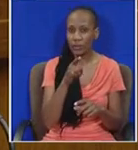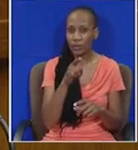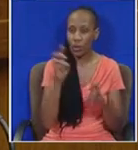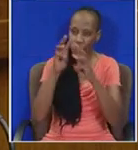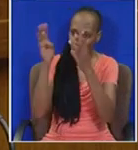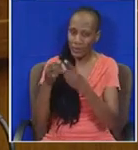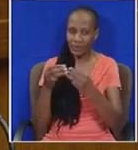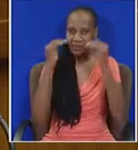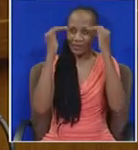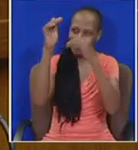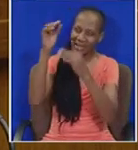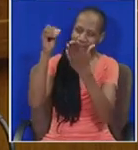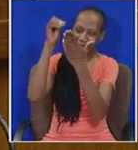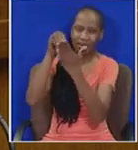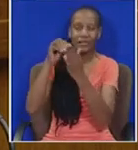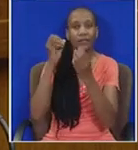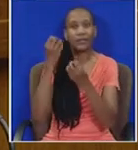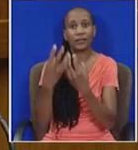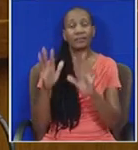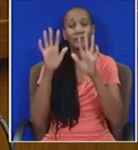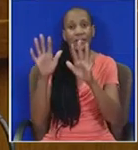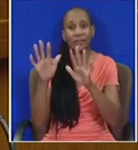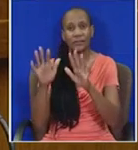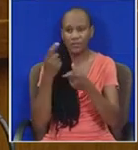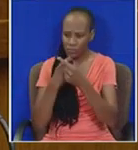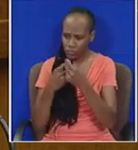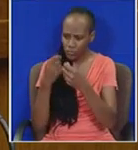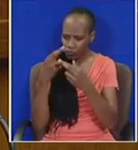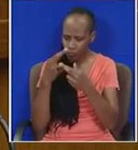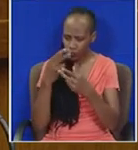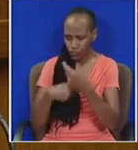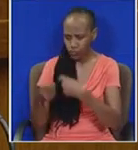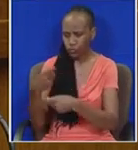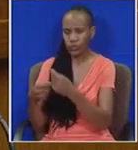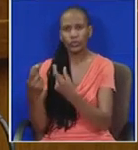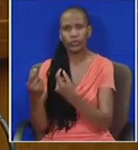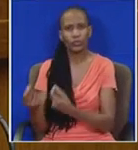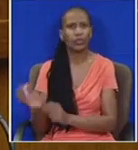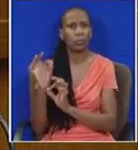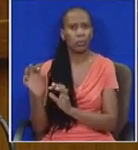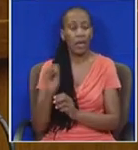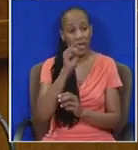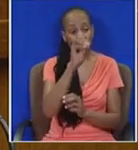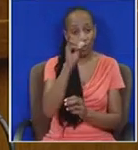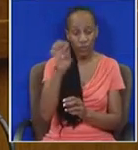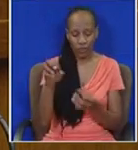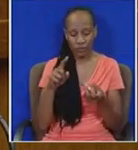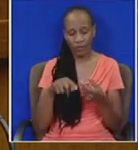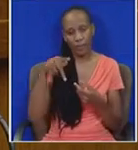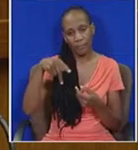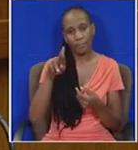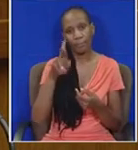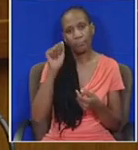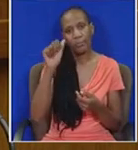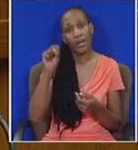the world, and in terms of generation capacity and sales. The decay in our large SOEs, such as PRASA, is